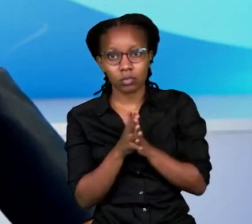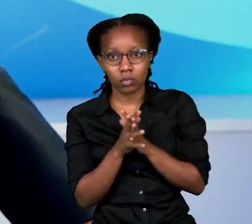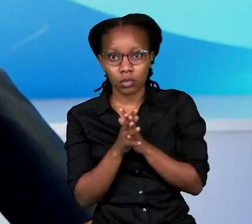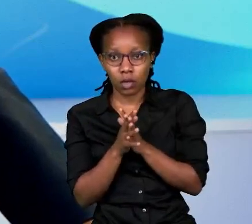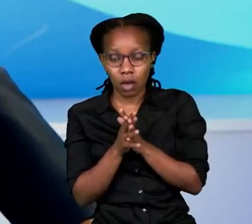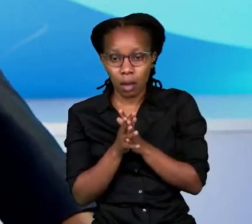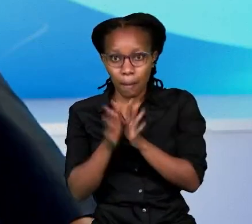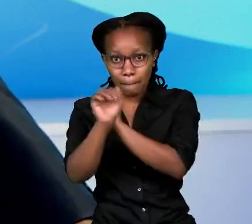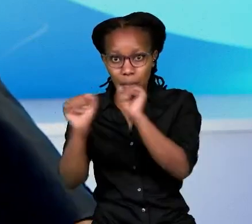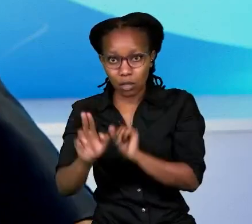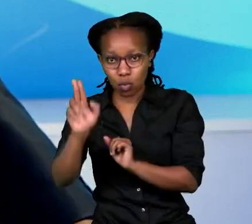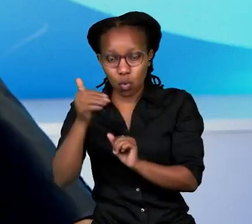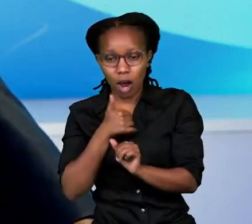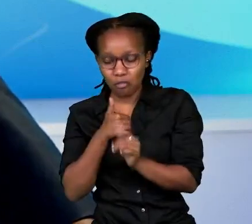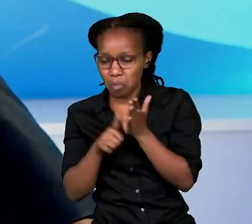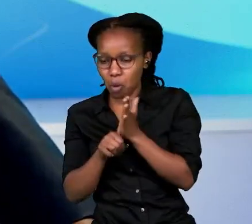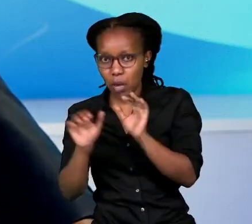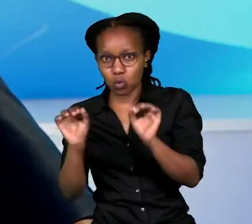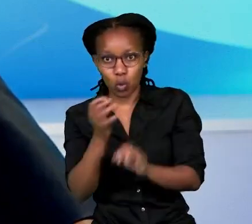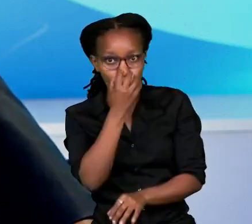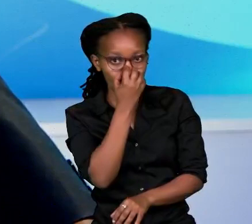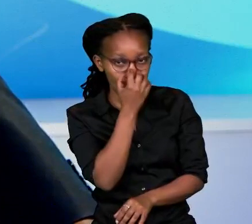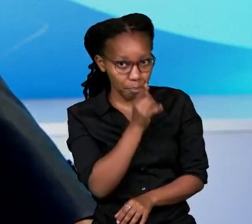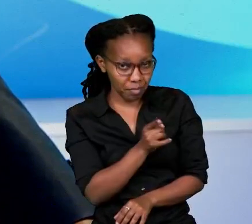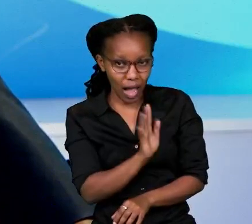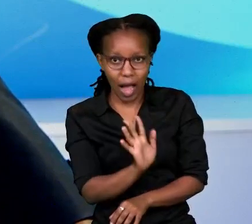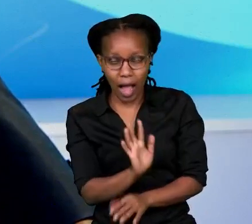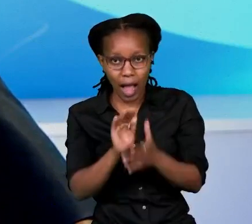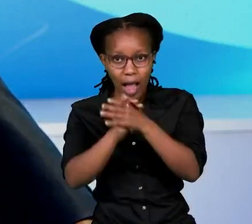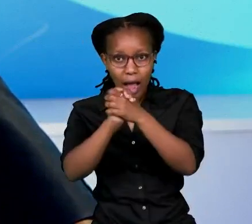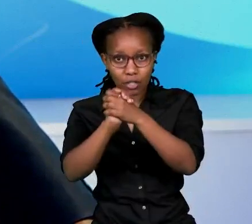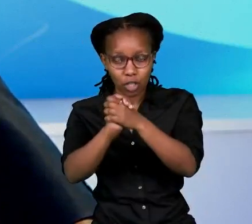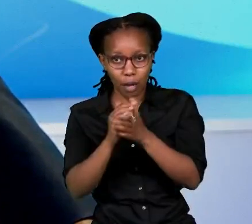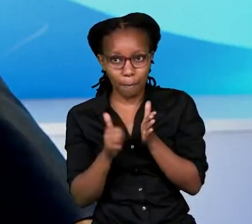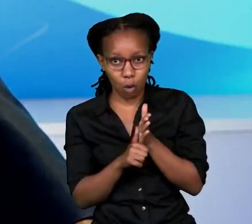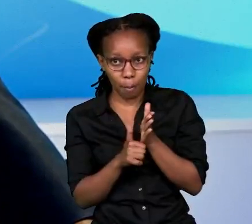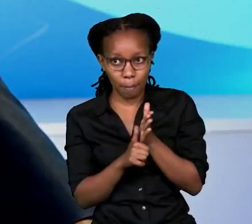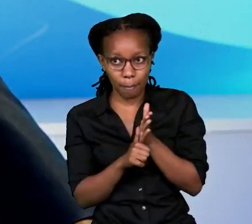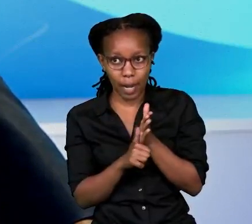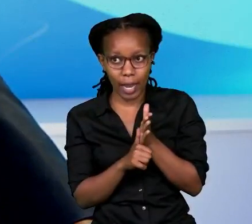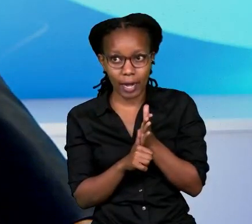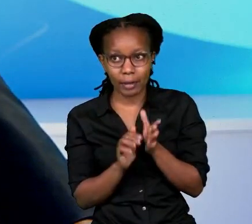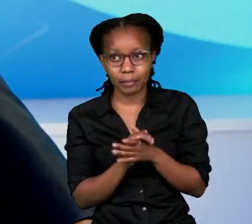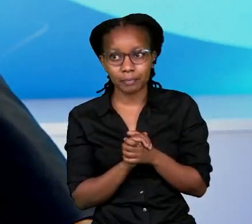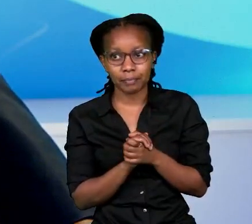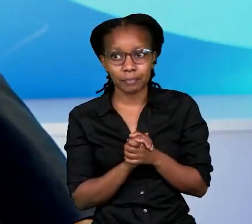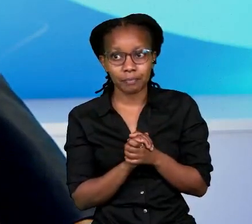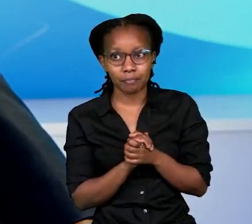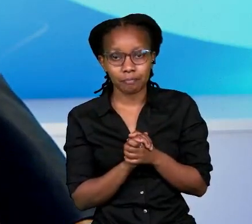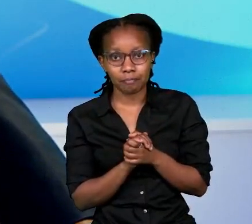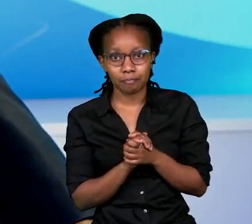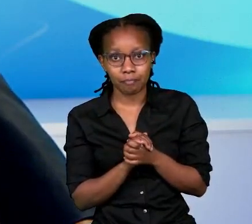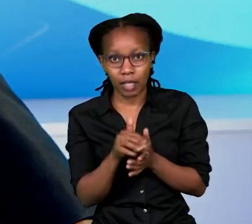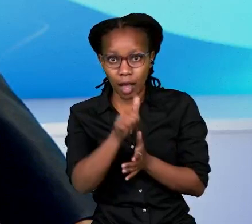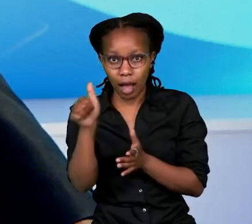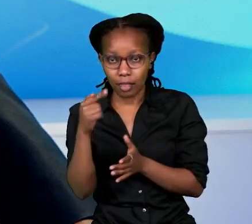personal difference with his deputy. It's the handshake that separated them. Kiongozi from Pipeline Nakuru. Asante. Mwangi Eric,